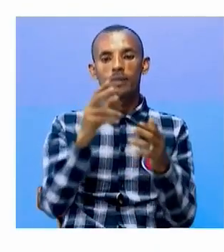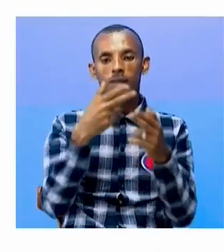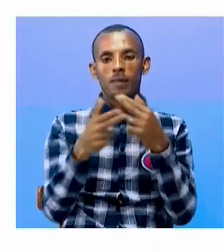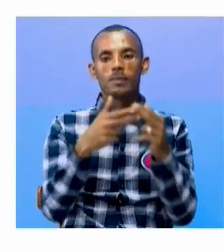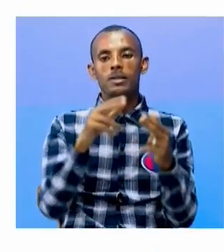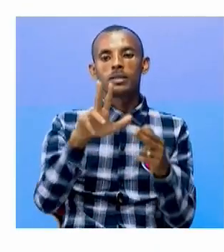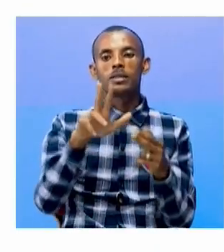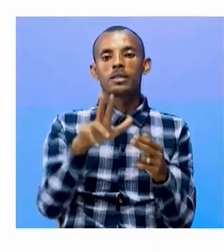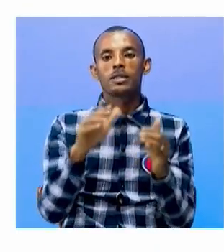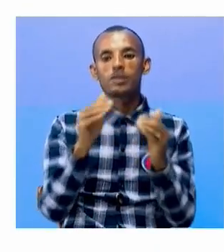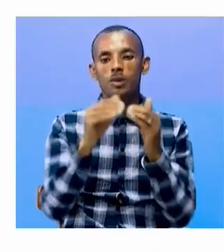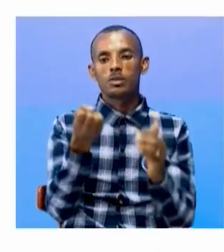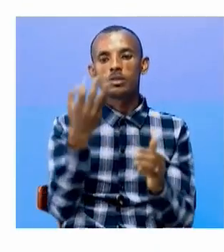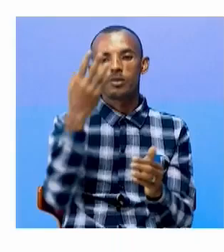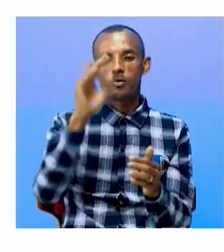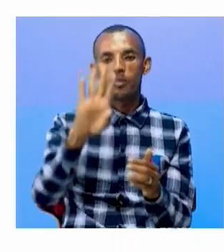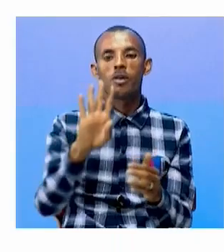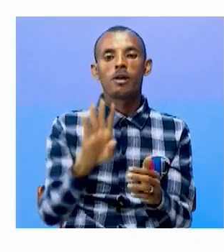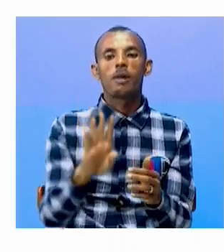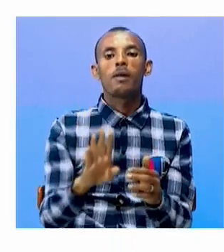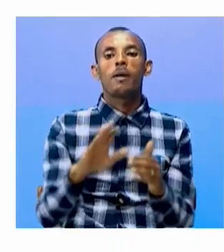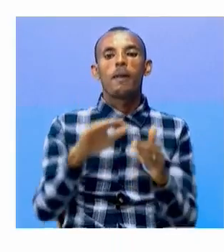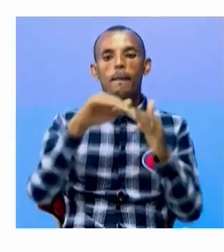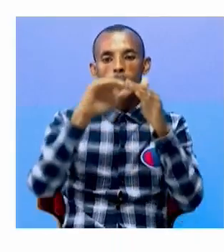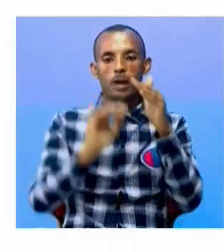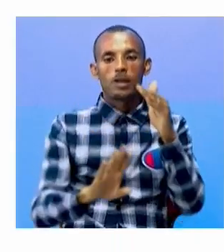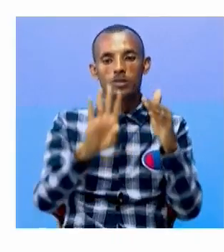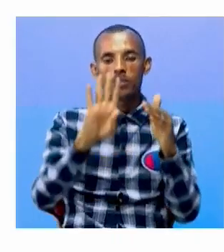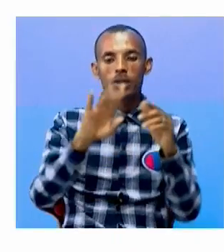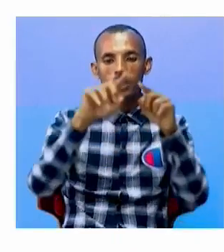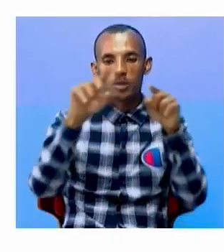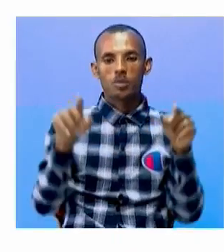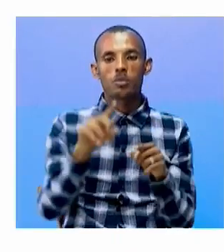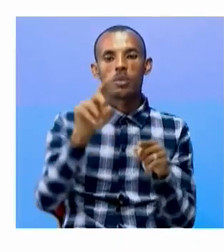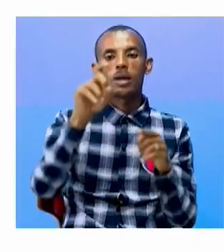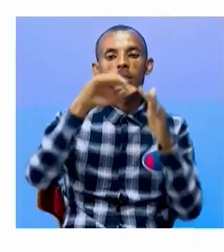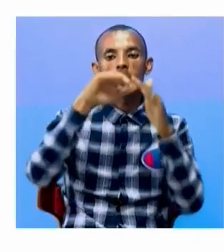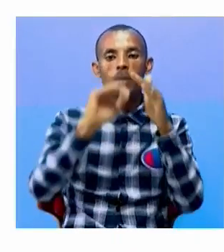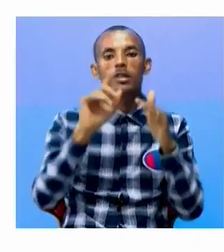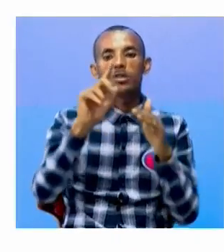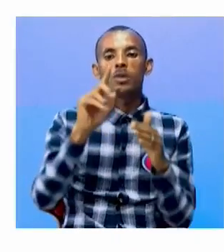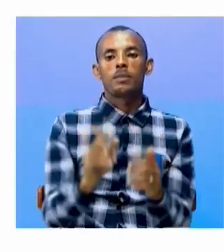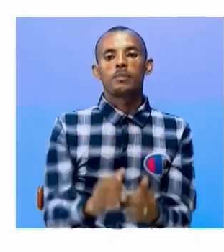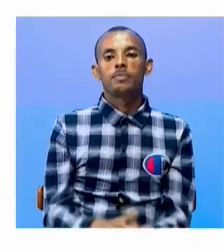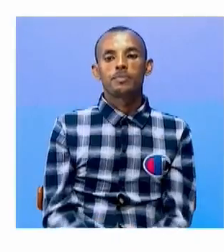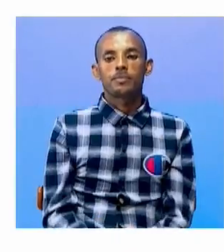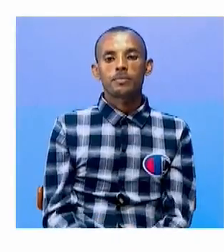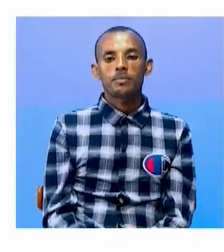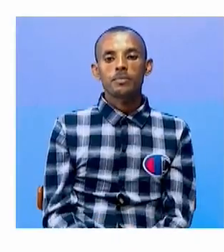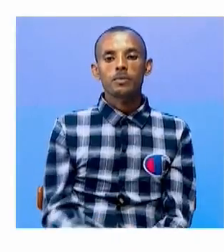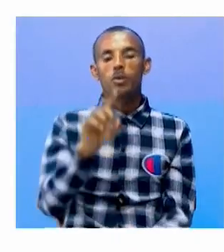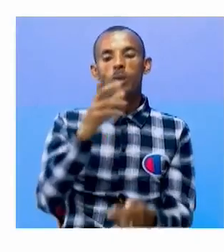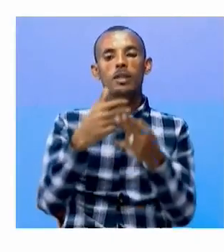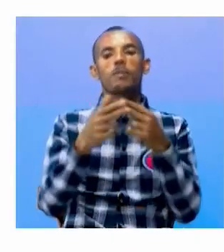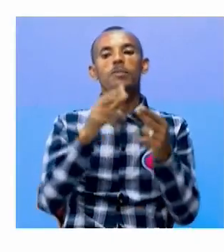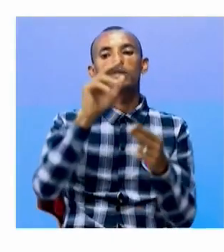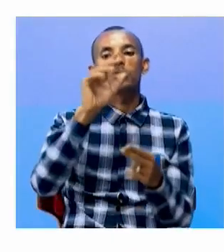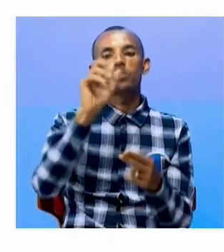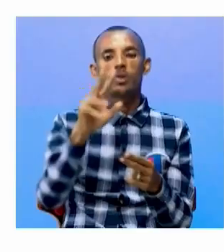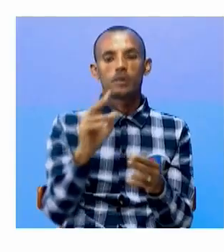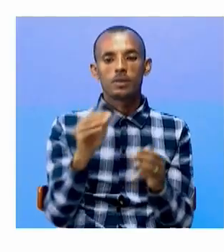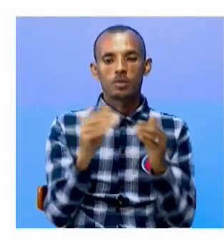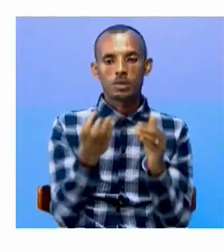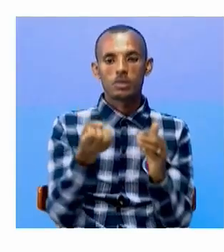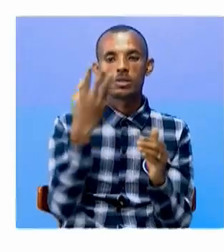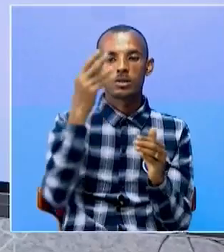4, minus 4 into x minus 1 here. 1 times 12 is this,